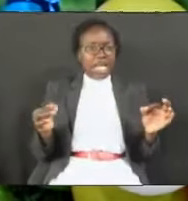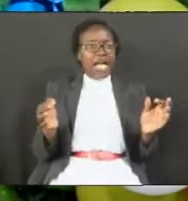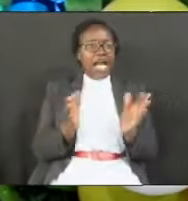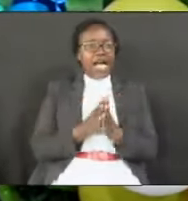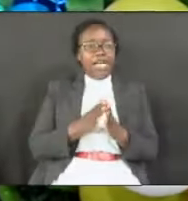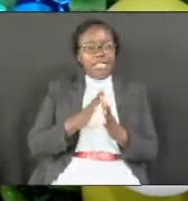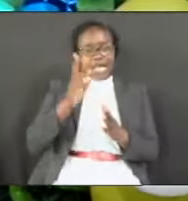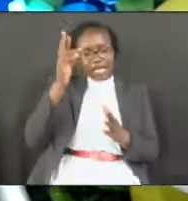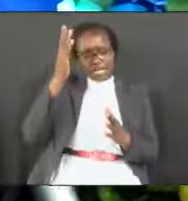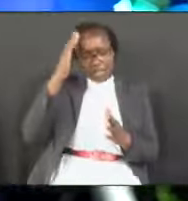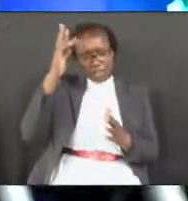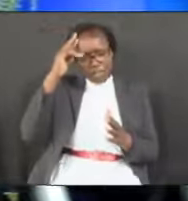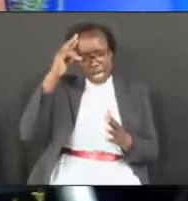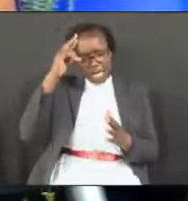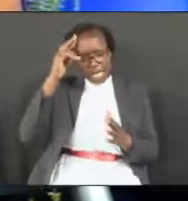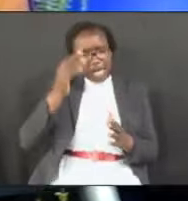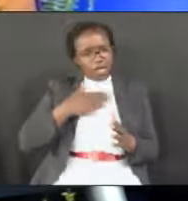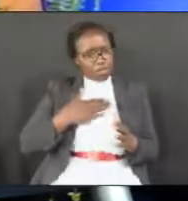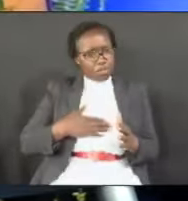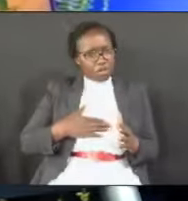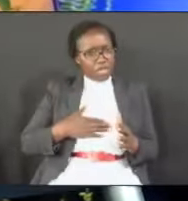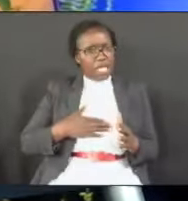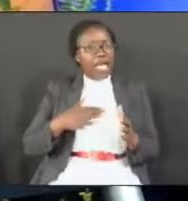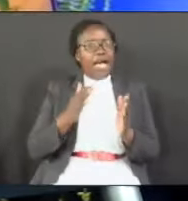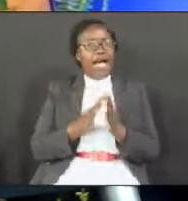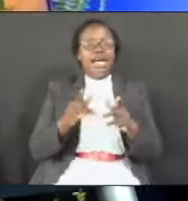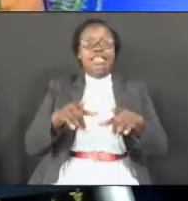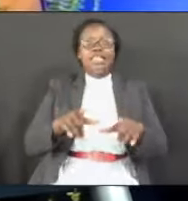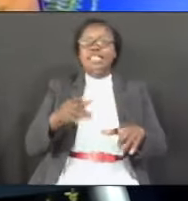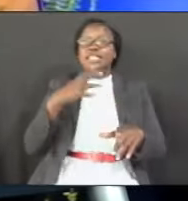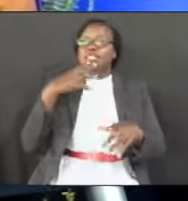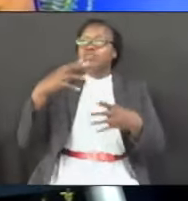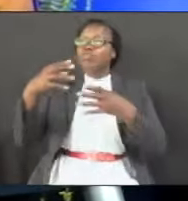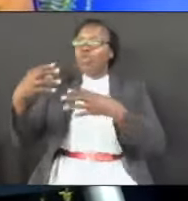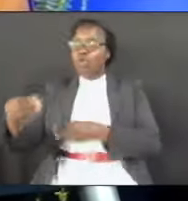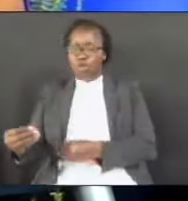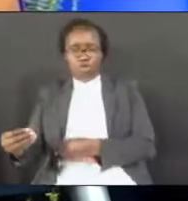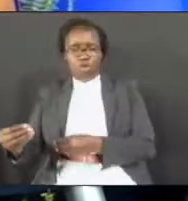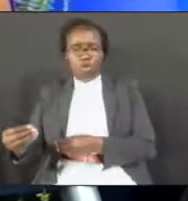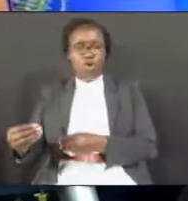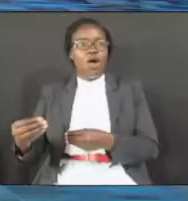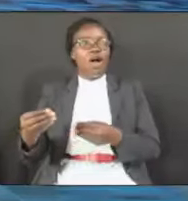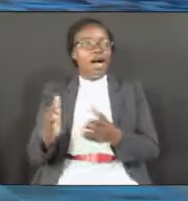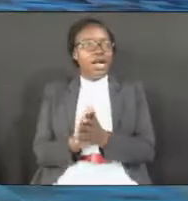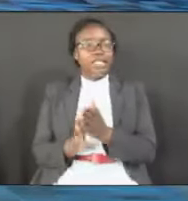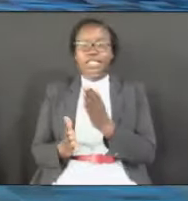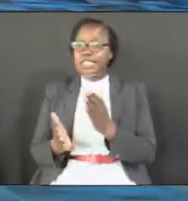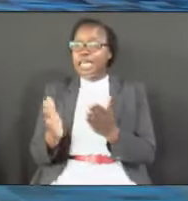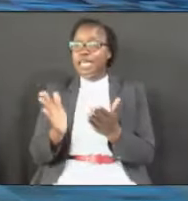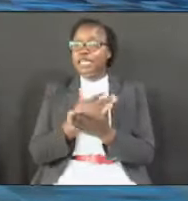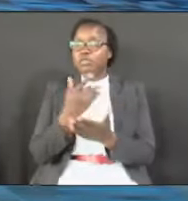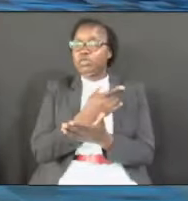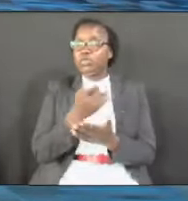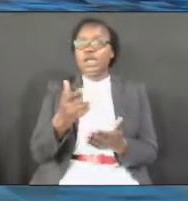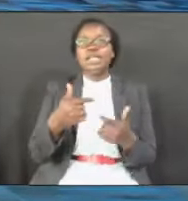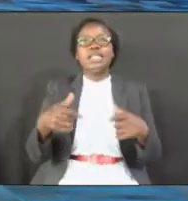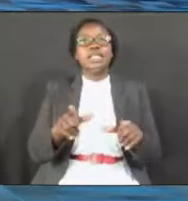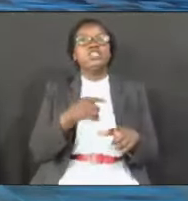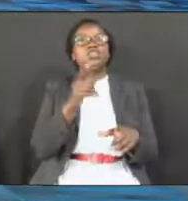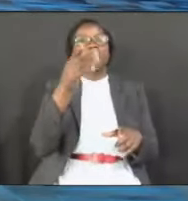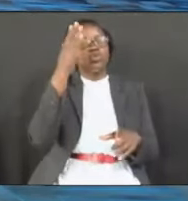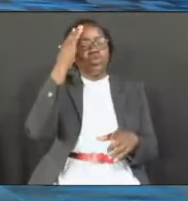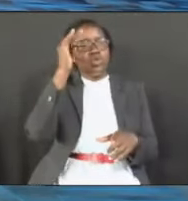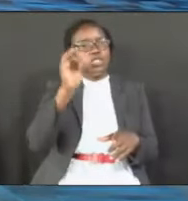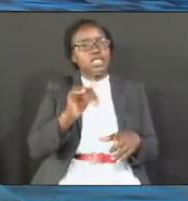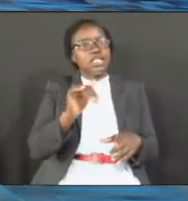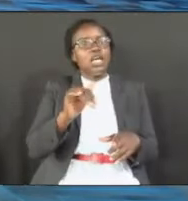and thought of being a father to Ishmael, and let him go. Let me speak to somebody this morning and let you know, you've got